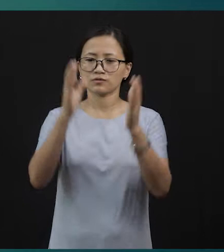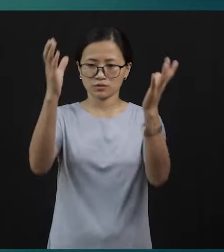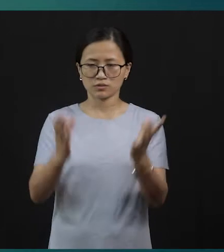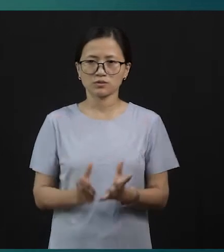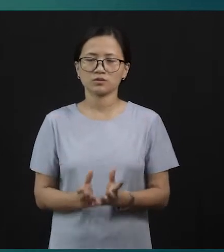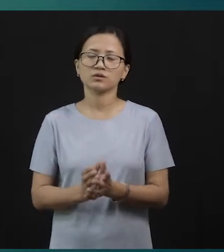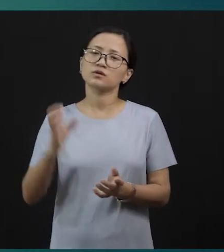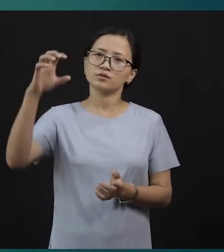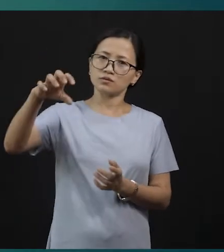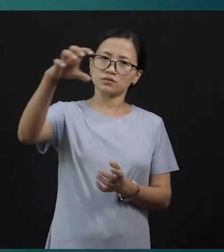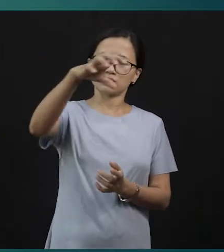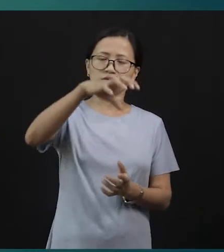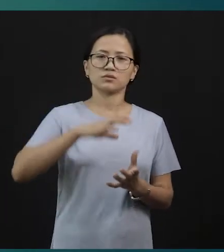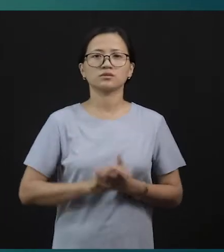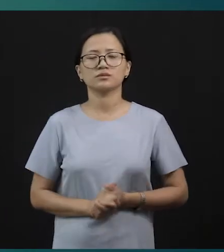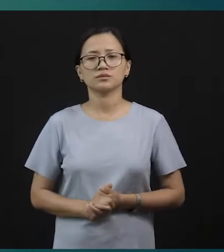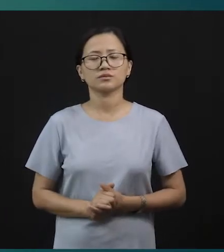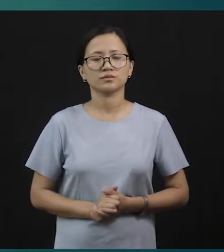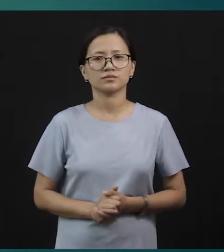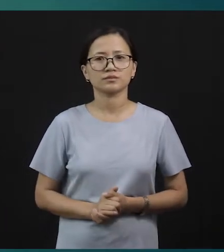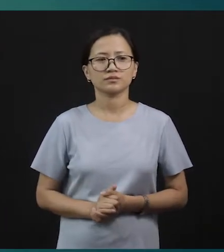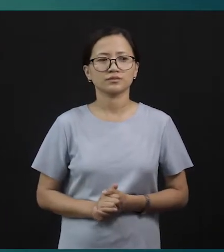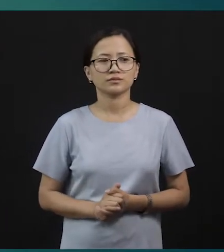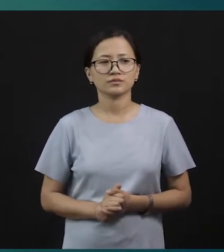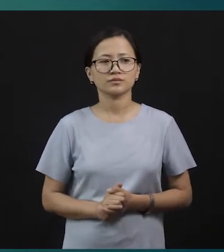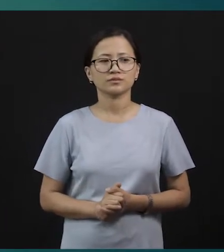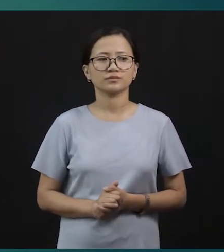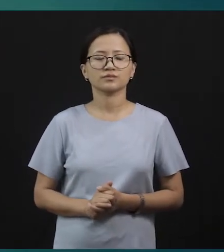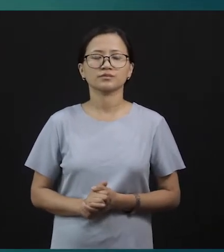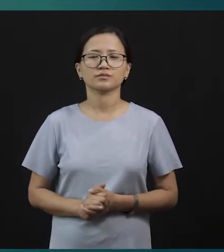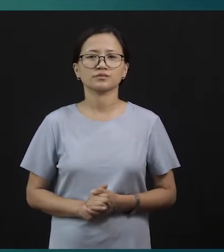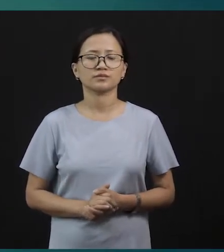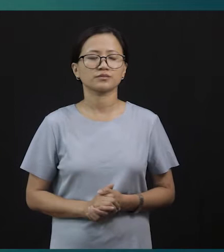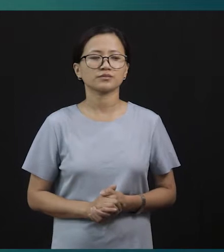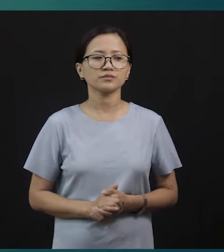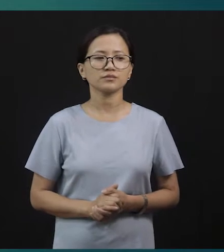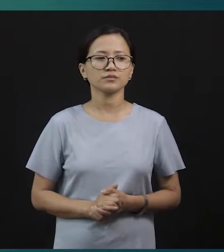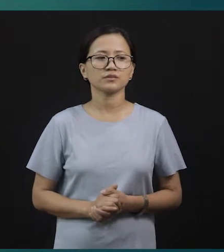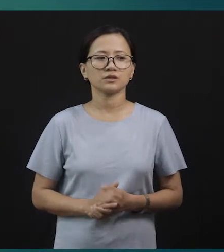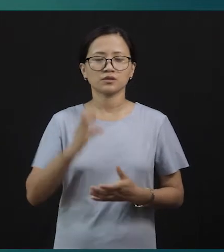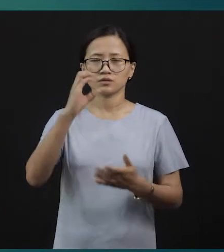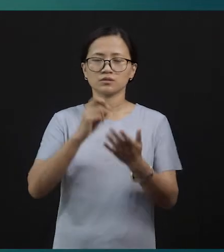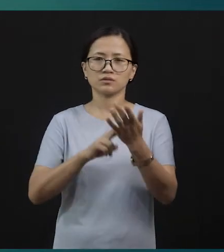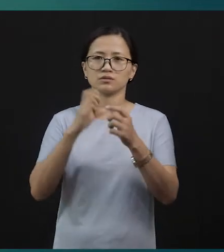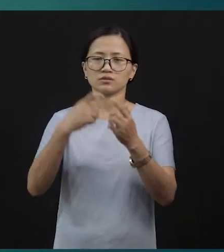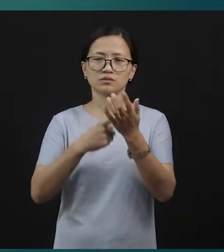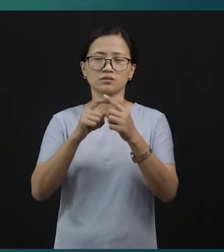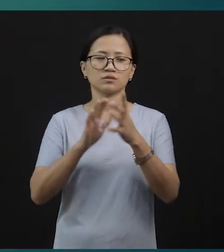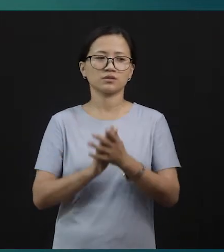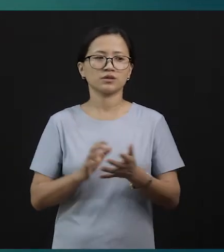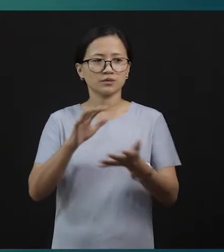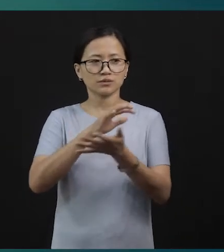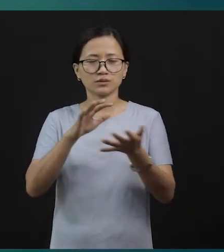a distant country and settled by people from that country. Concrete, mixture